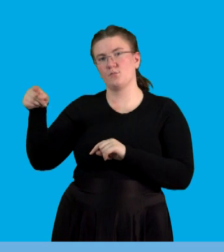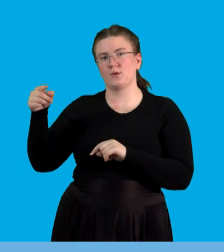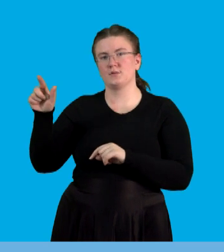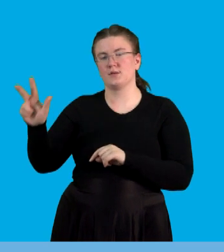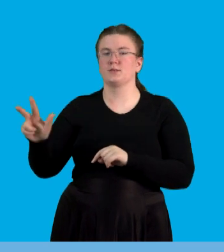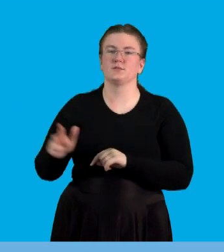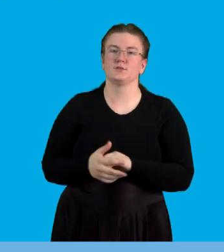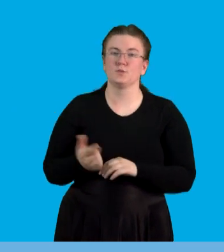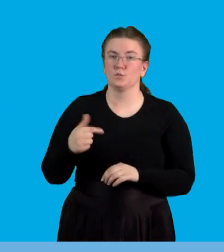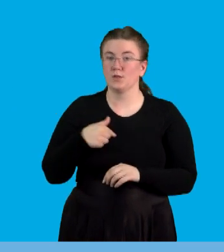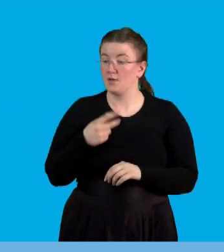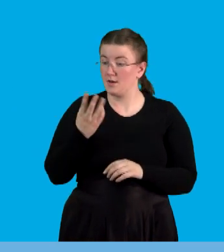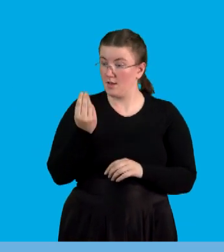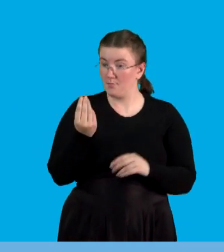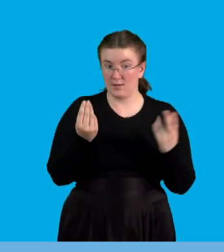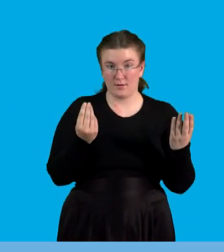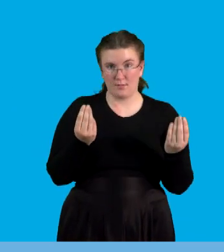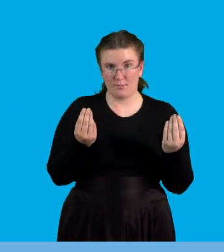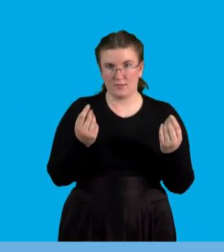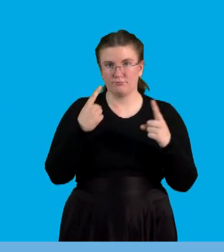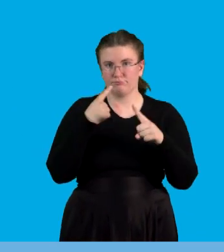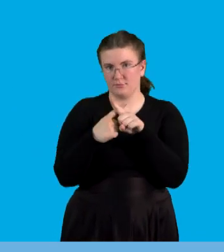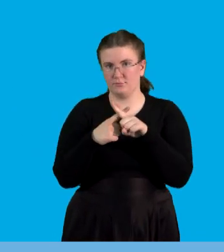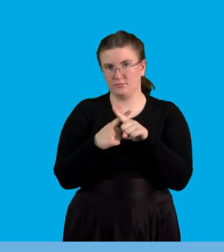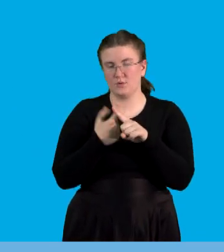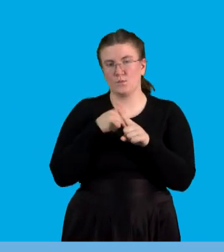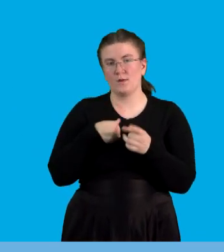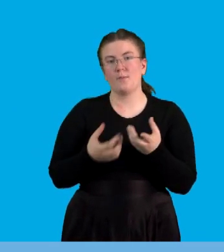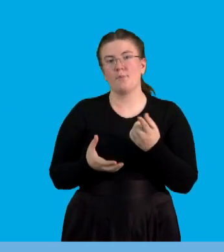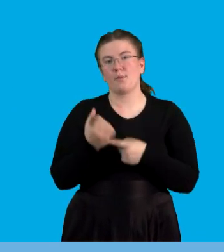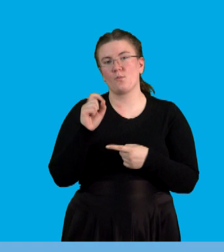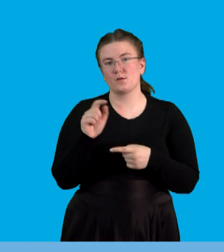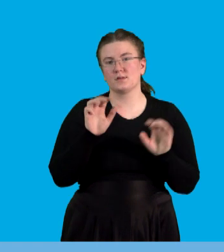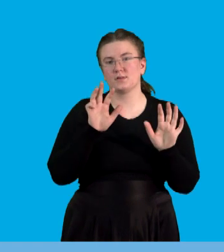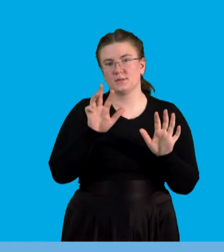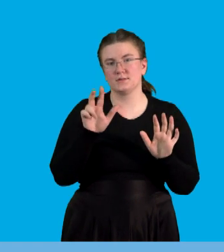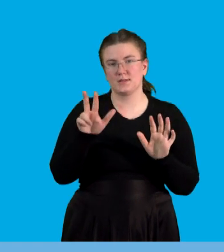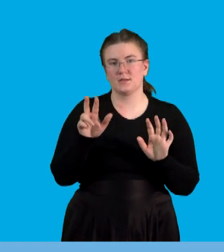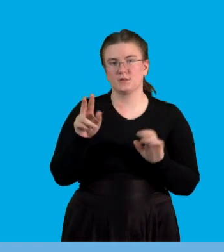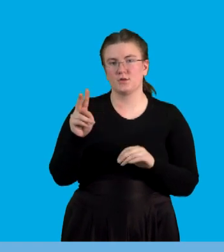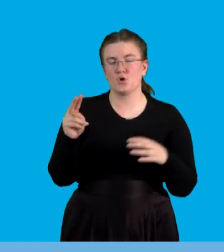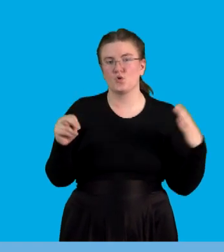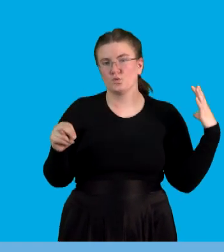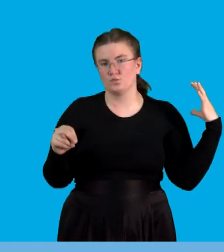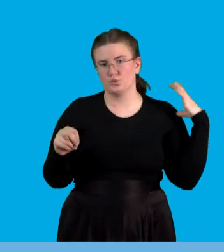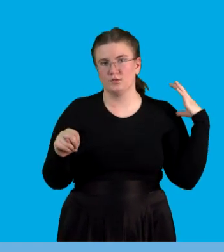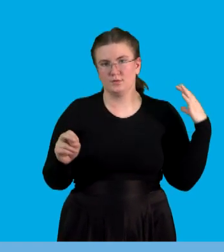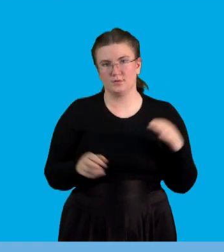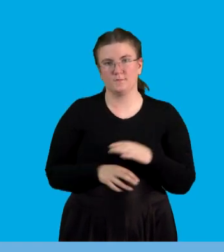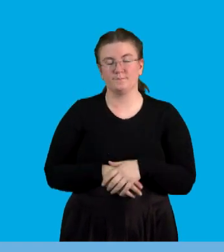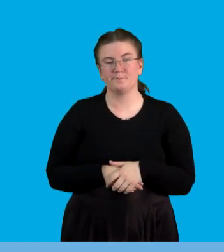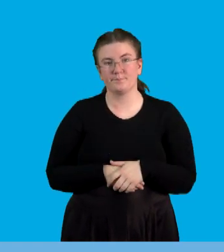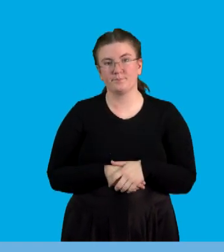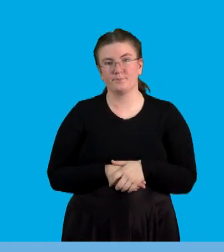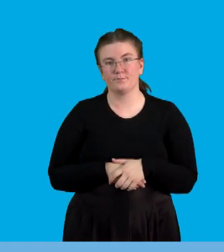9.8. So when we are multiplying these two numbers, 10 times 9.8, we are getting 98 newtons.